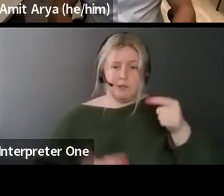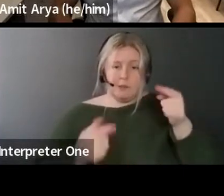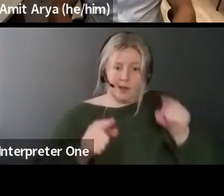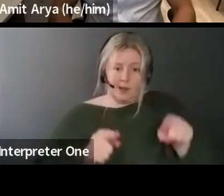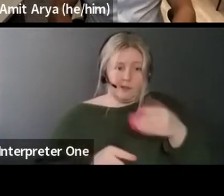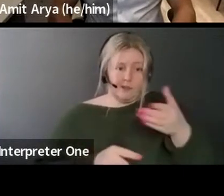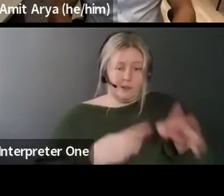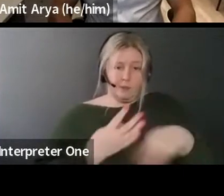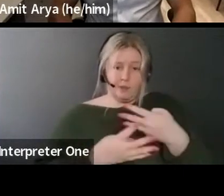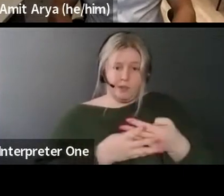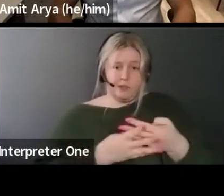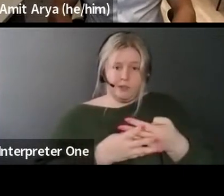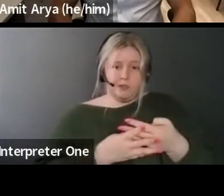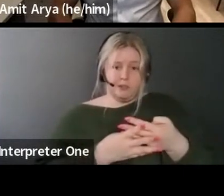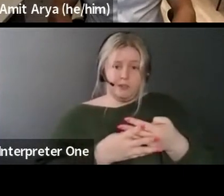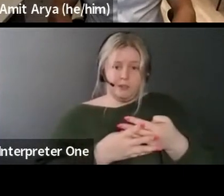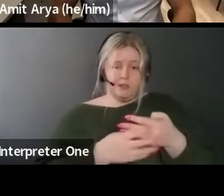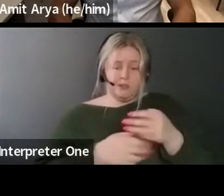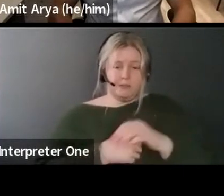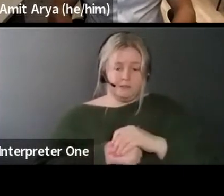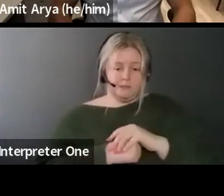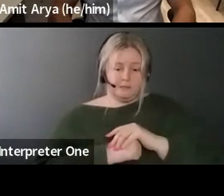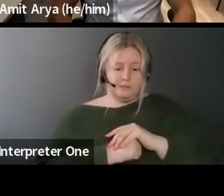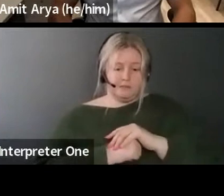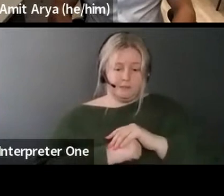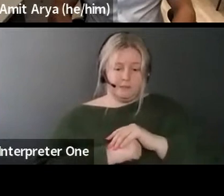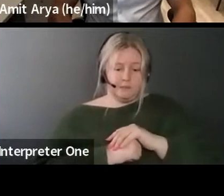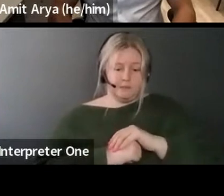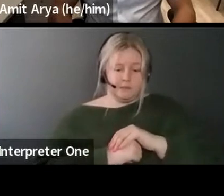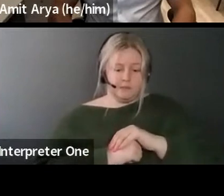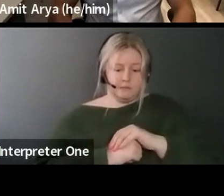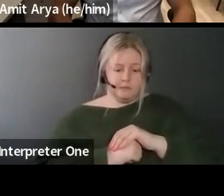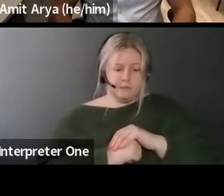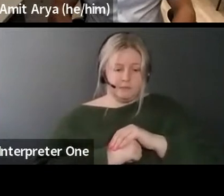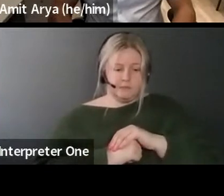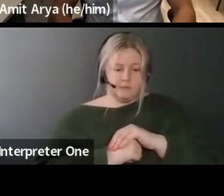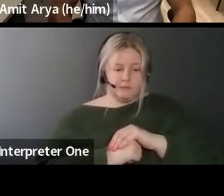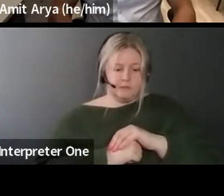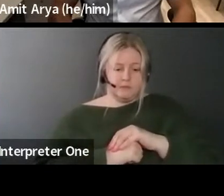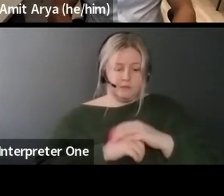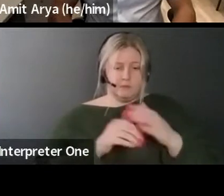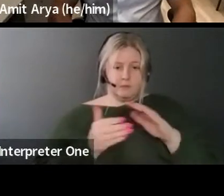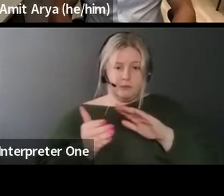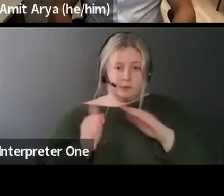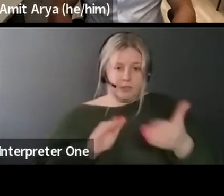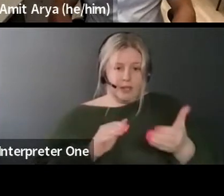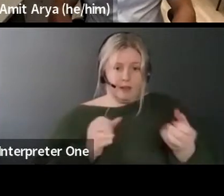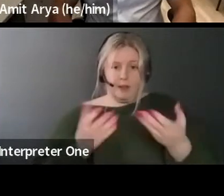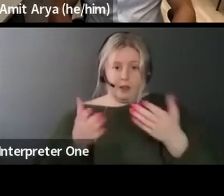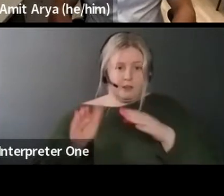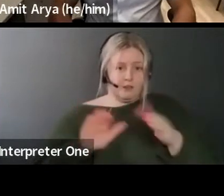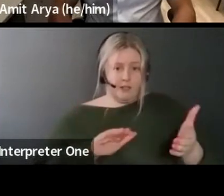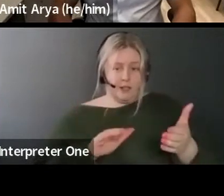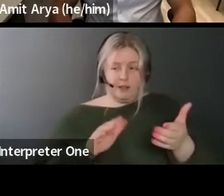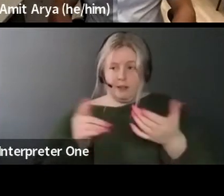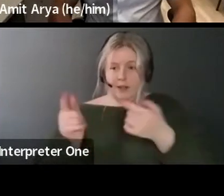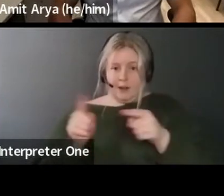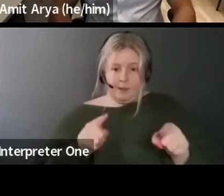prison, it creates death. And a lot of folks